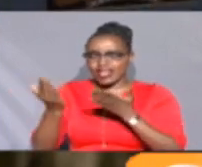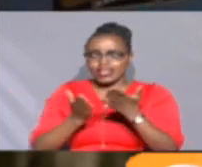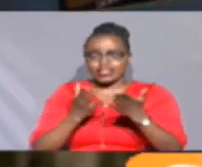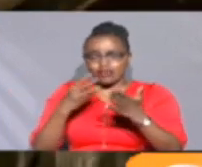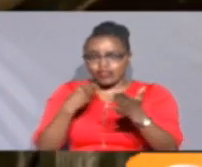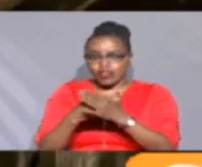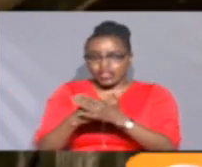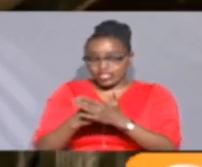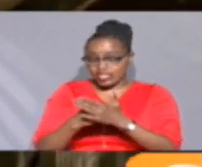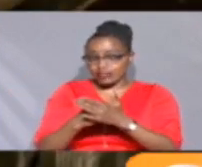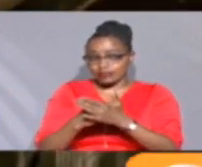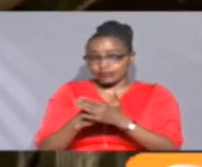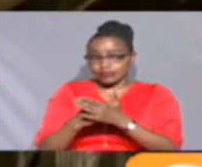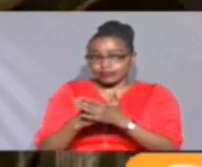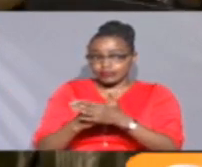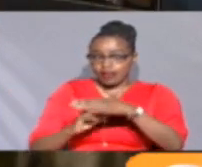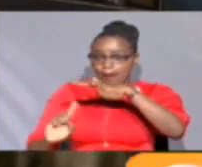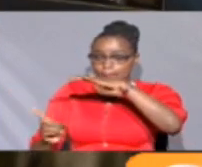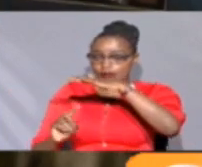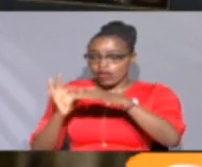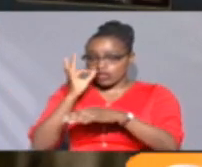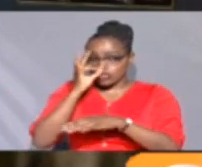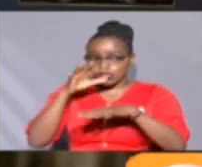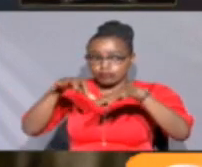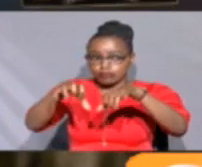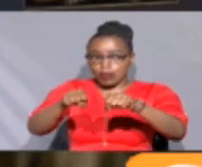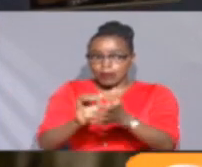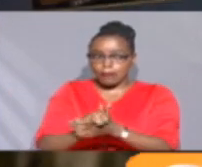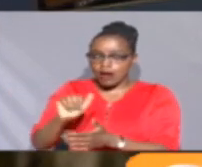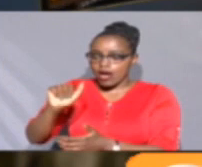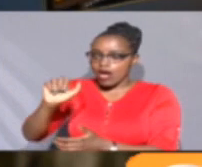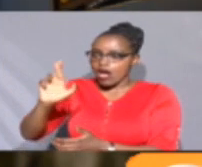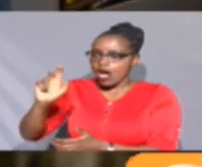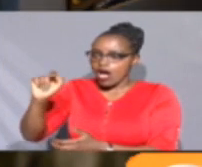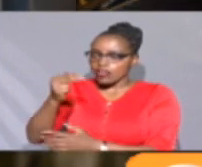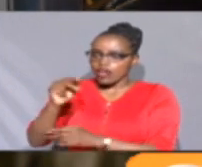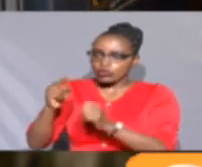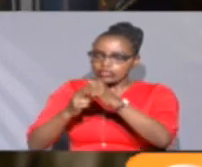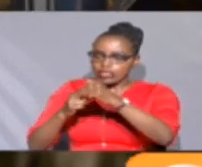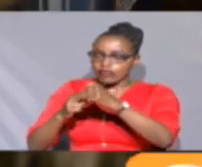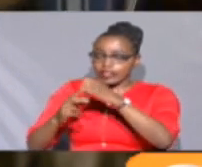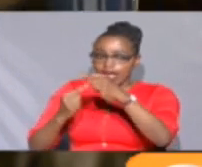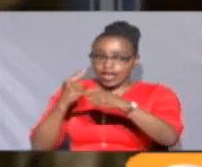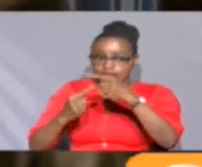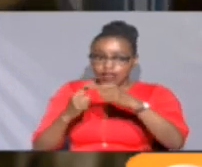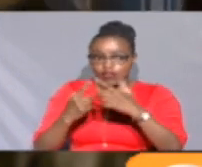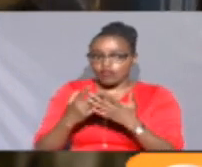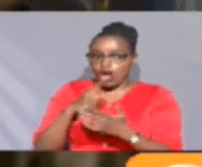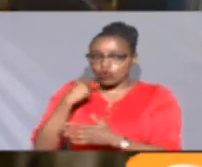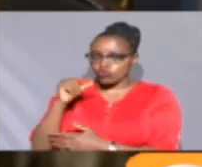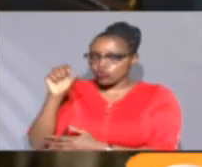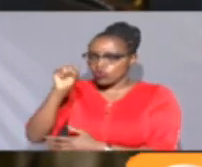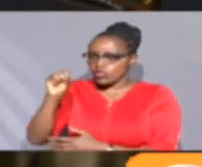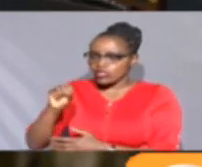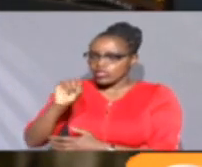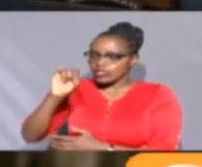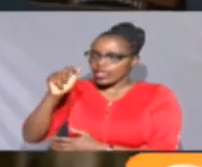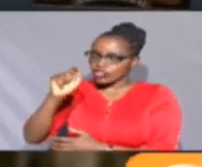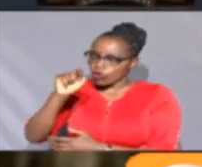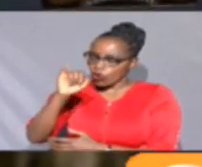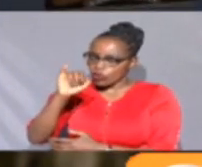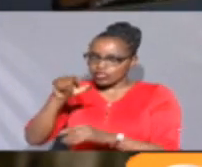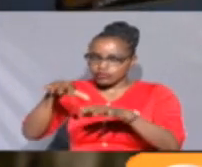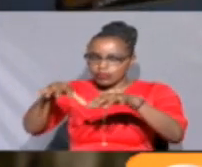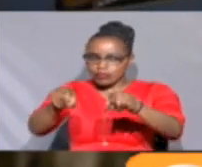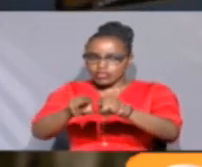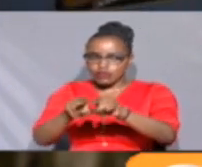for a record 12 years. Kibaki was succeeded by Magugu, who served for 7 years. Professor George Saitoti succeeded Magugu